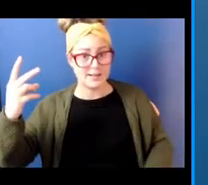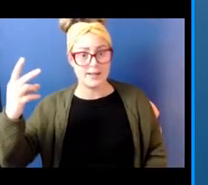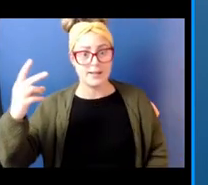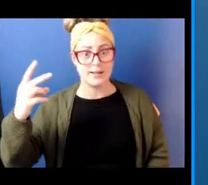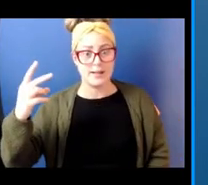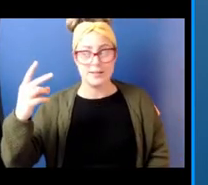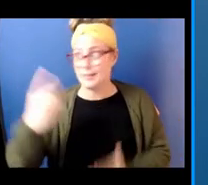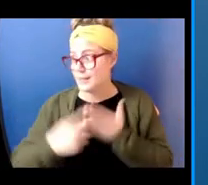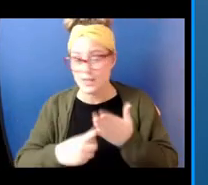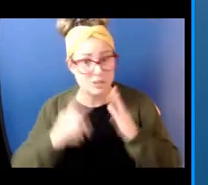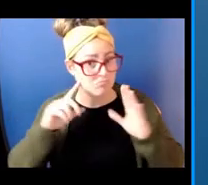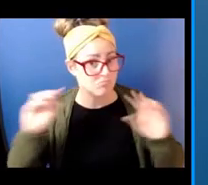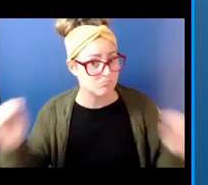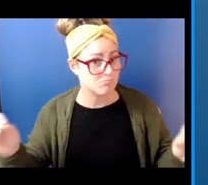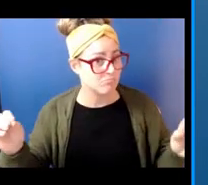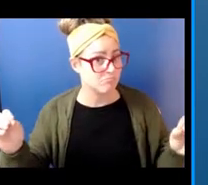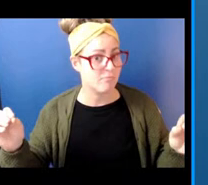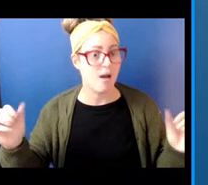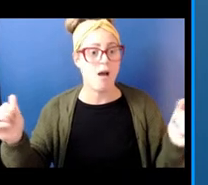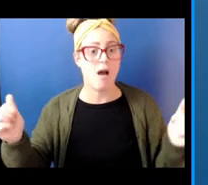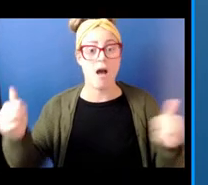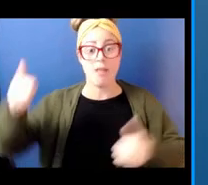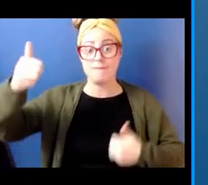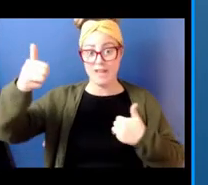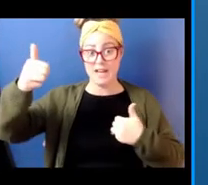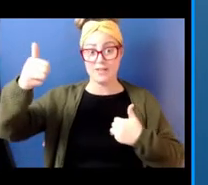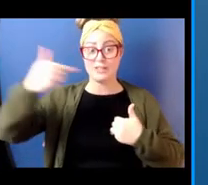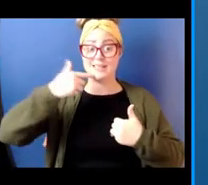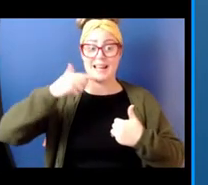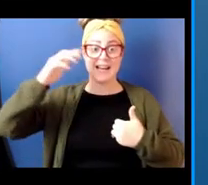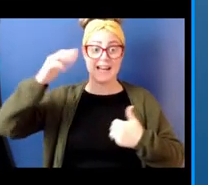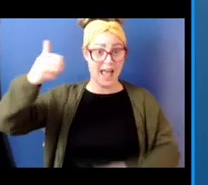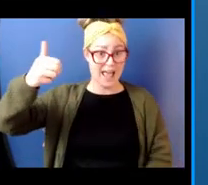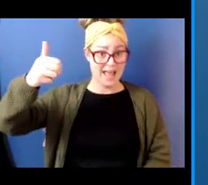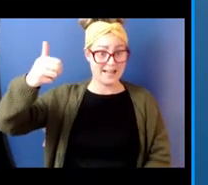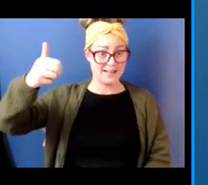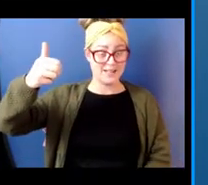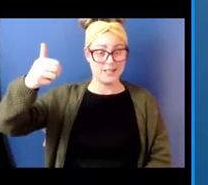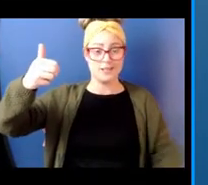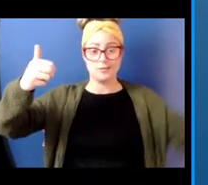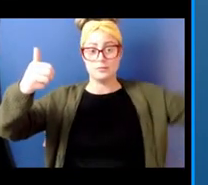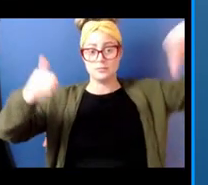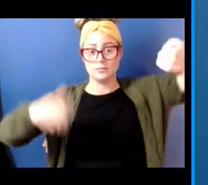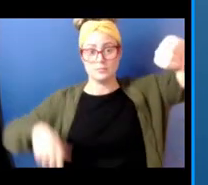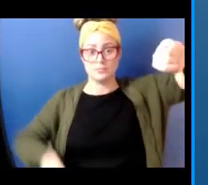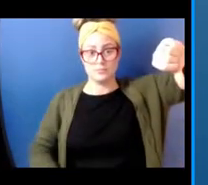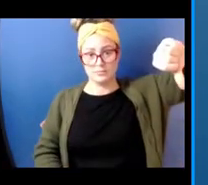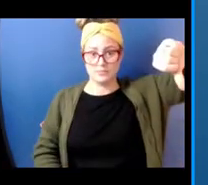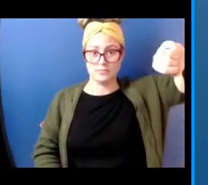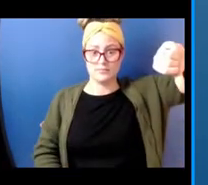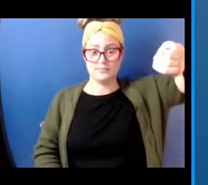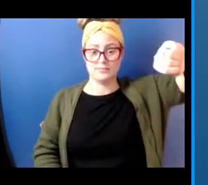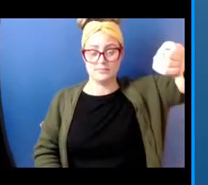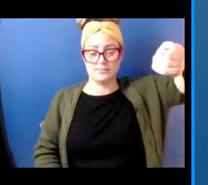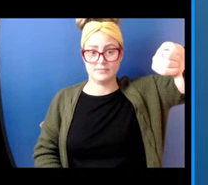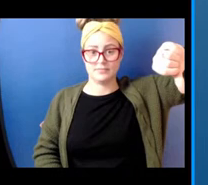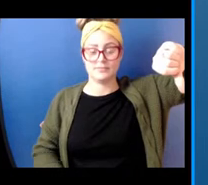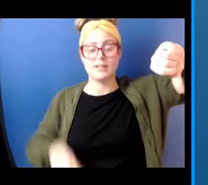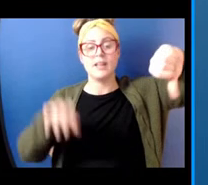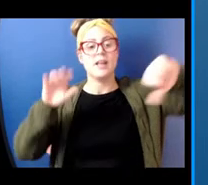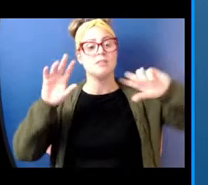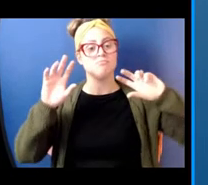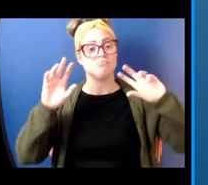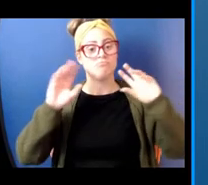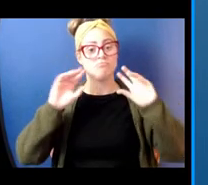hearing none all those in favor please say aye aye opposed say no and that is